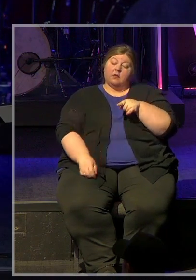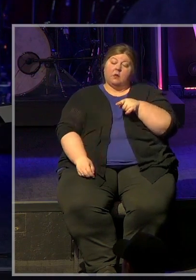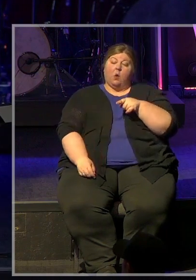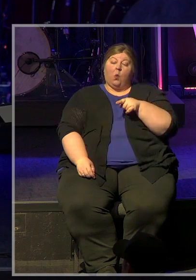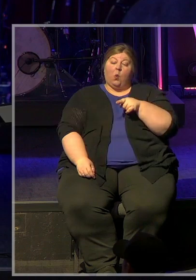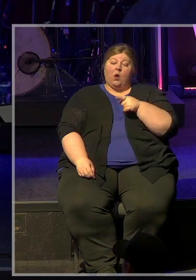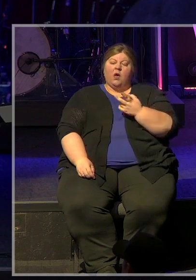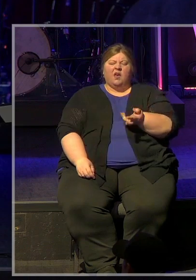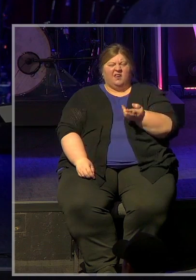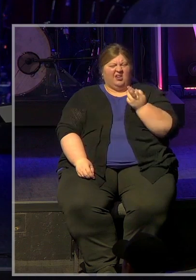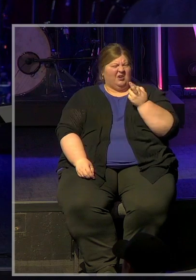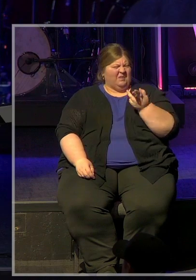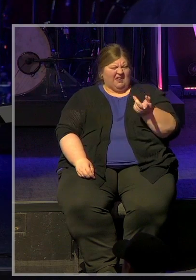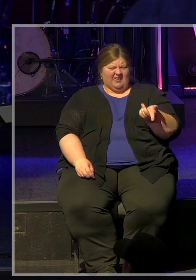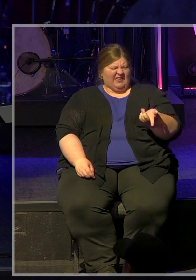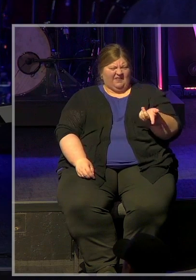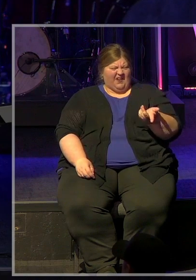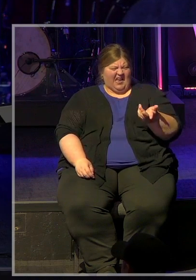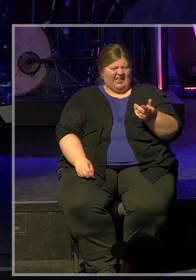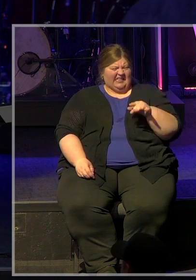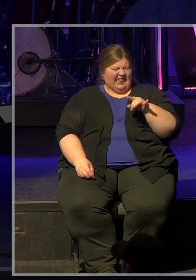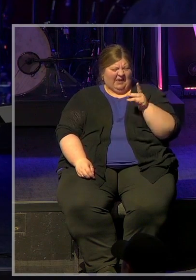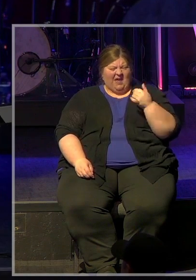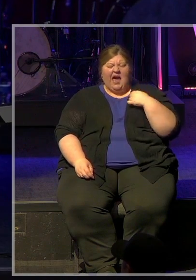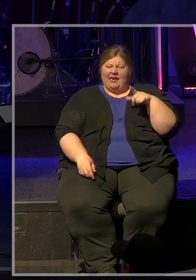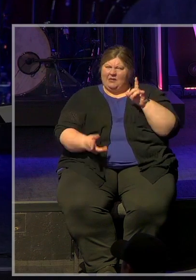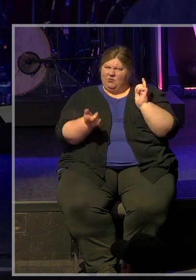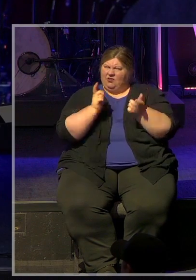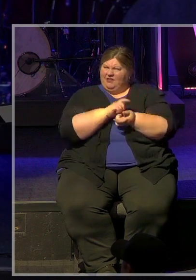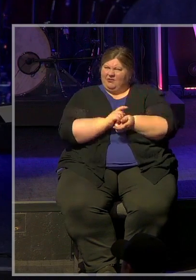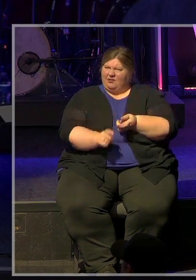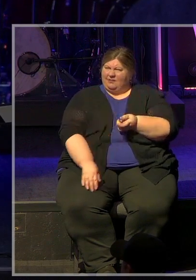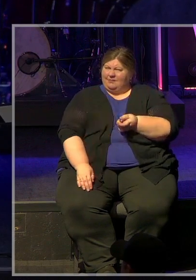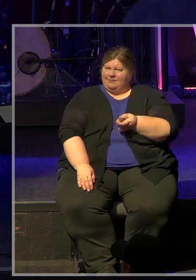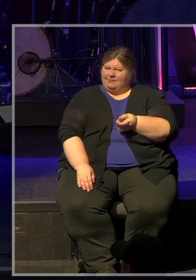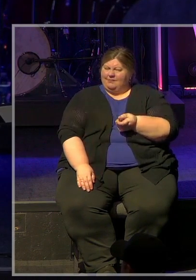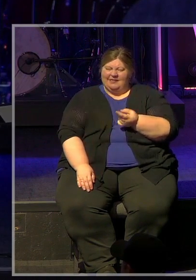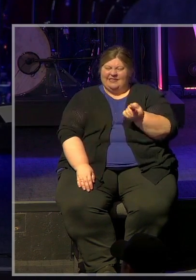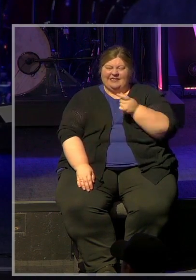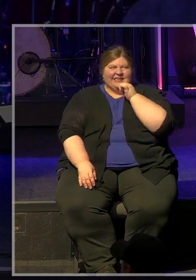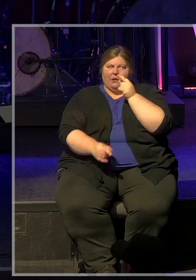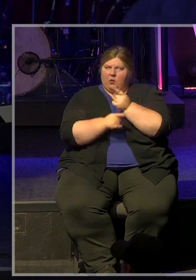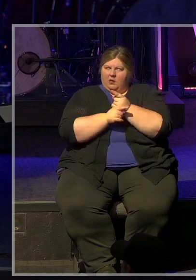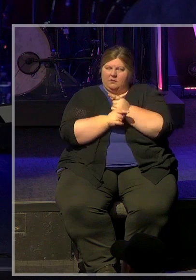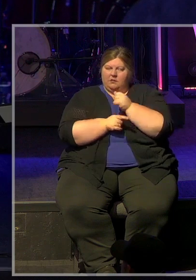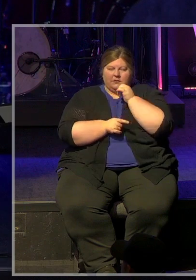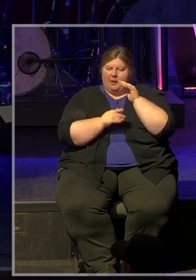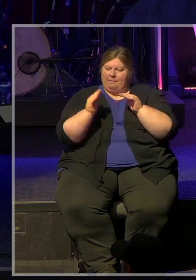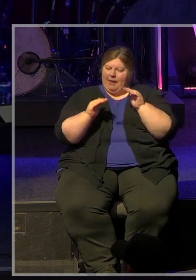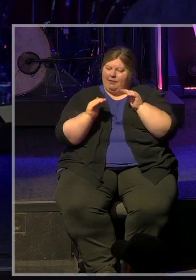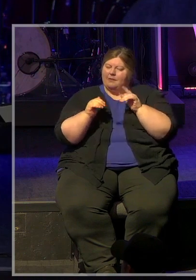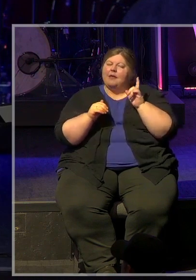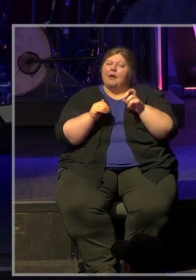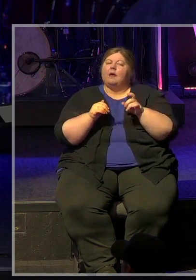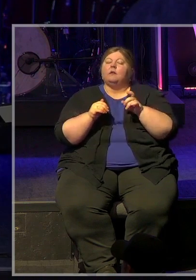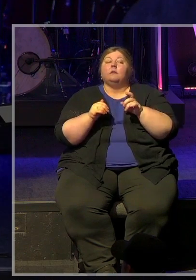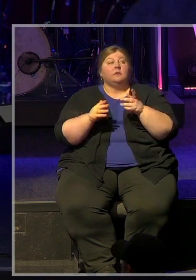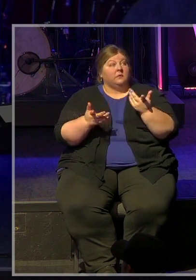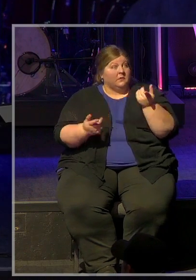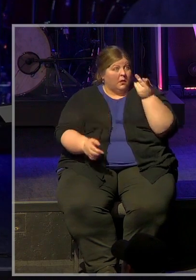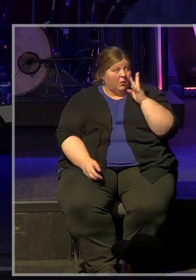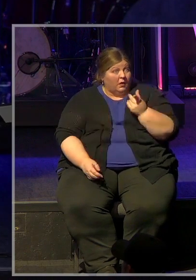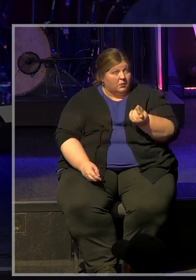best friend's a llama. I need to change this. Like, there's something not right, not balanced. I need to create. So what God